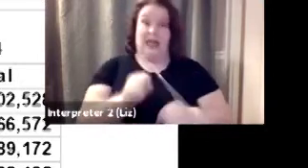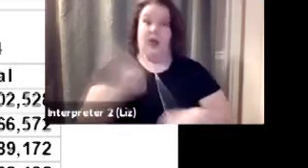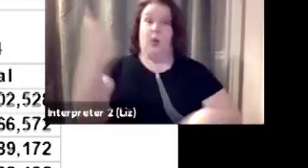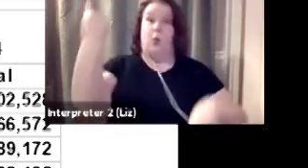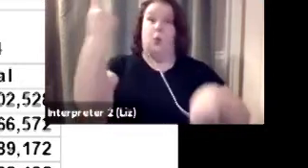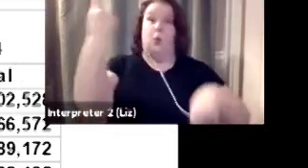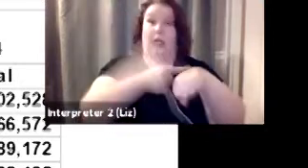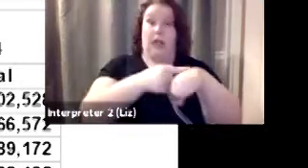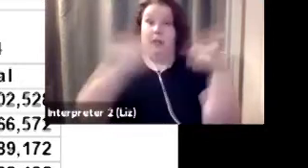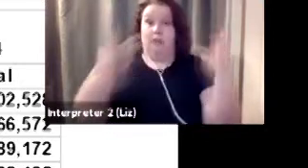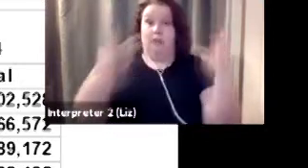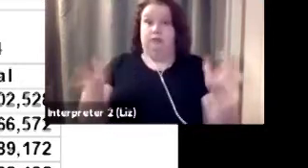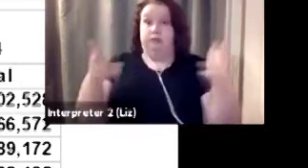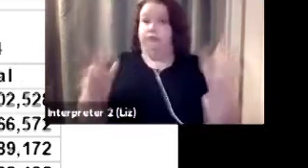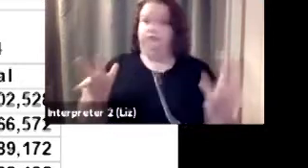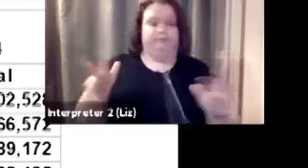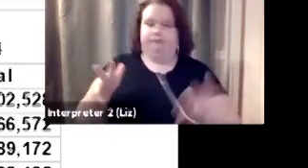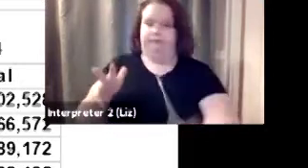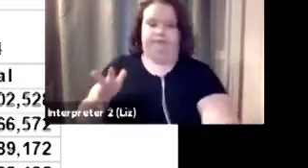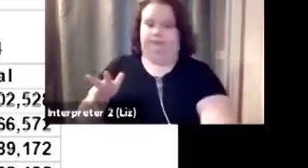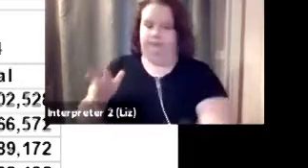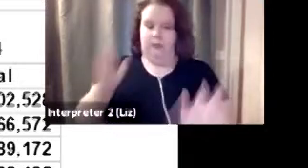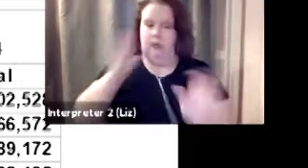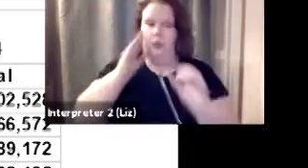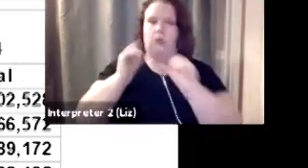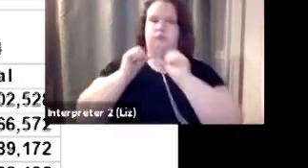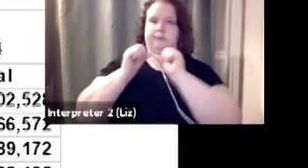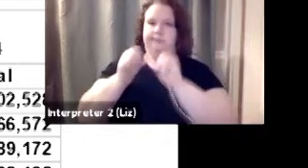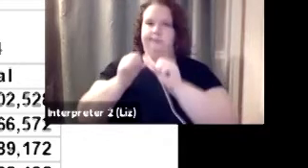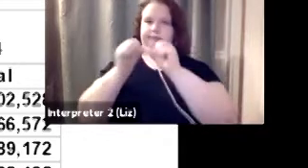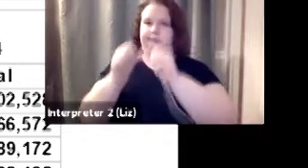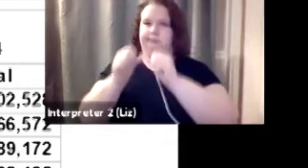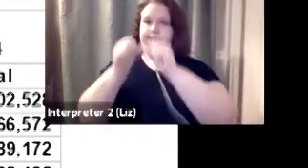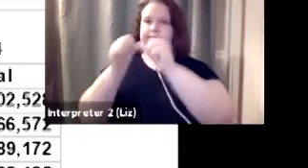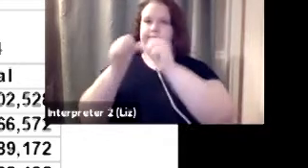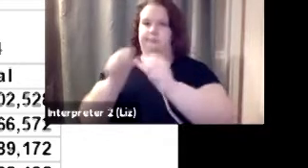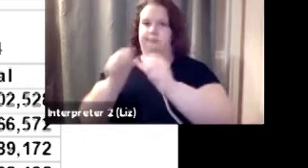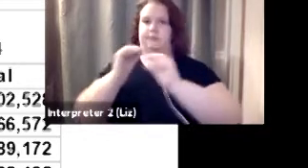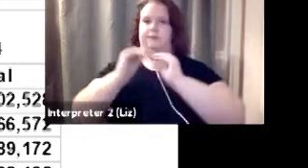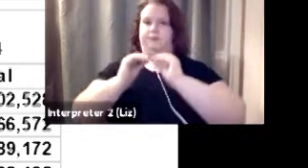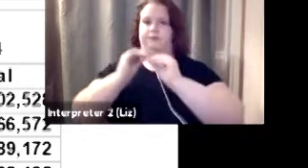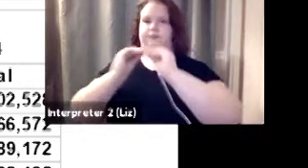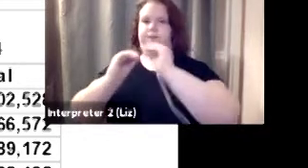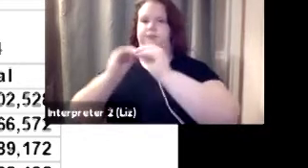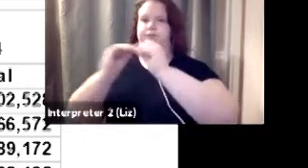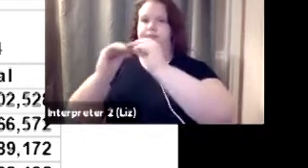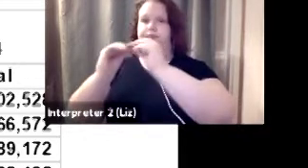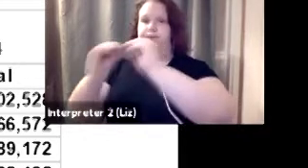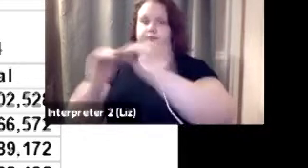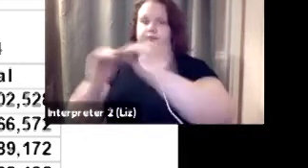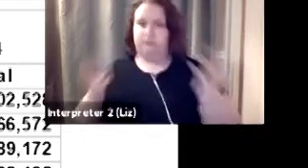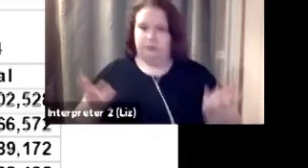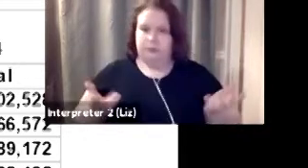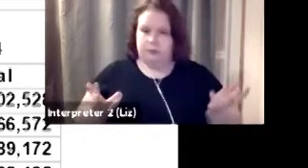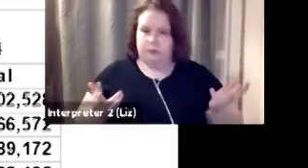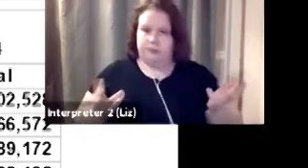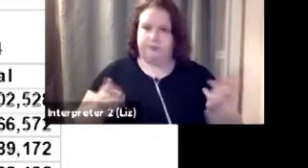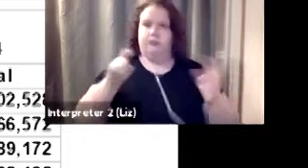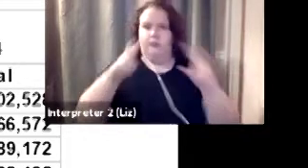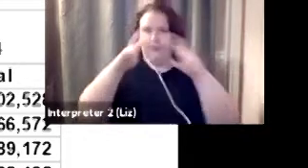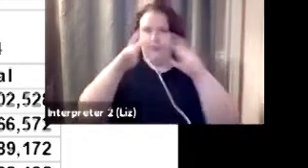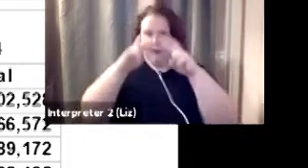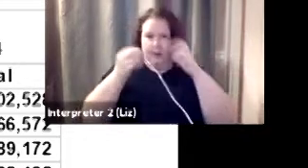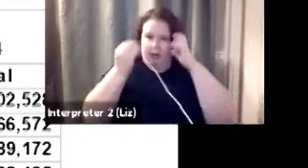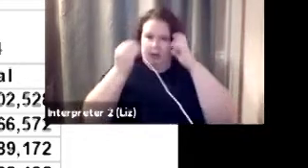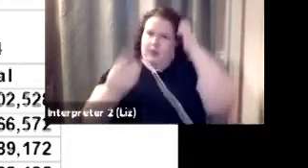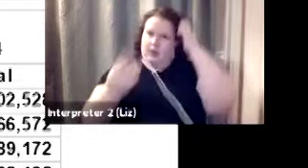and we know that moving forward. Uh, so this is really where we want to depart and really look at the data to determine, uh, what is it